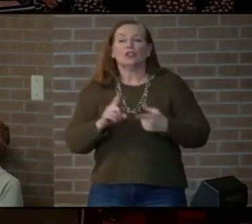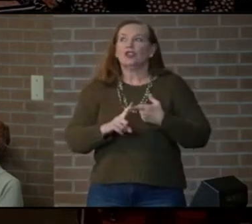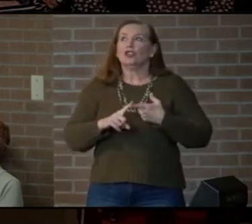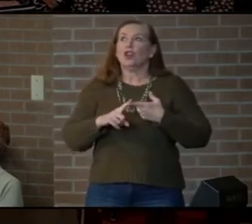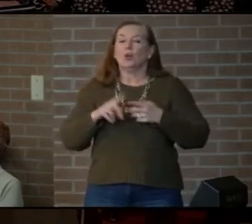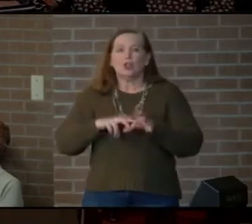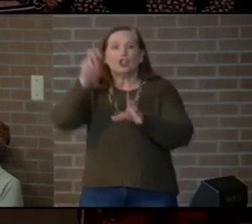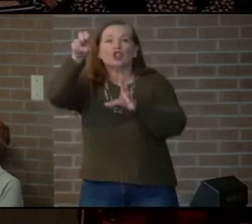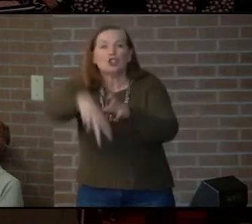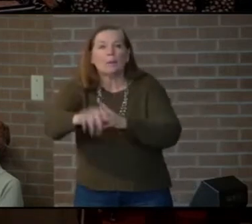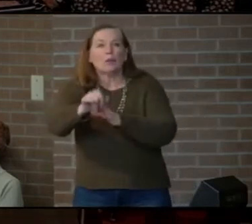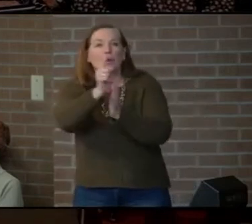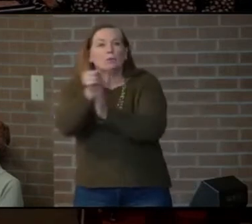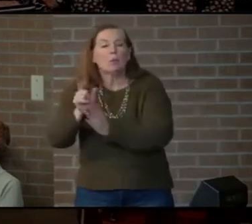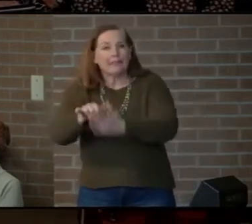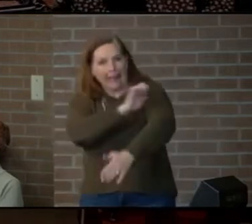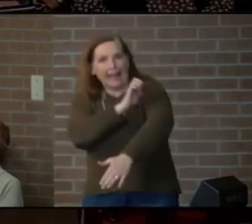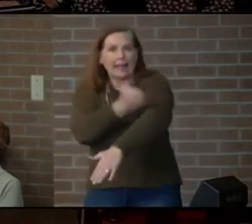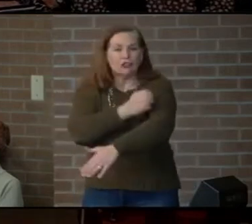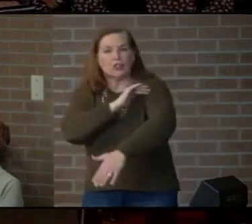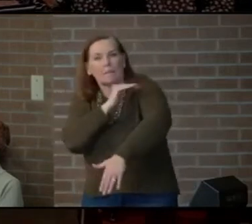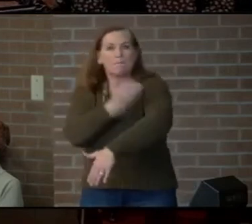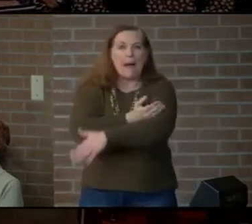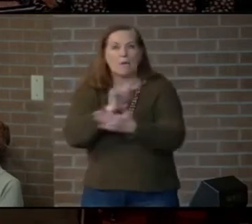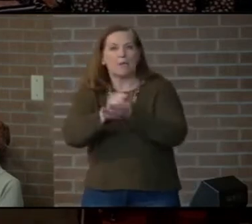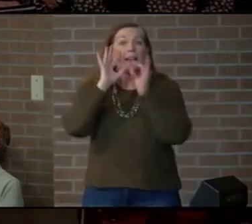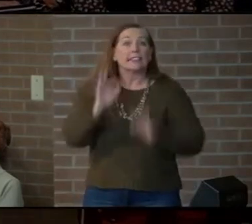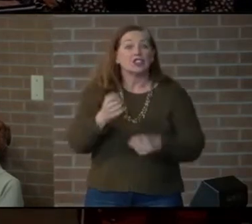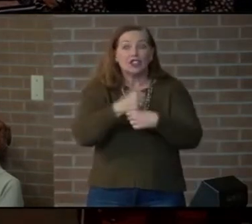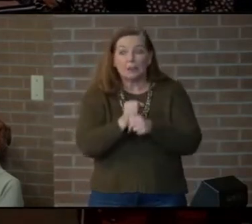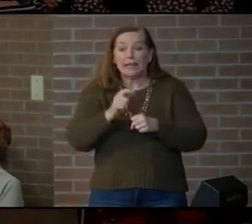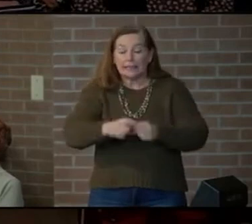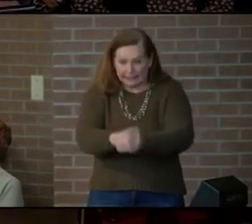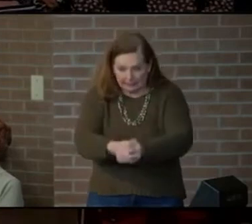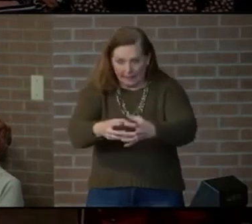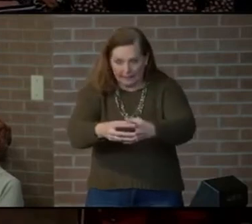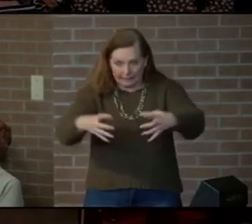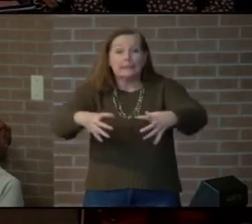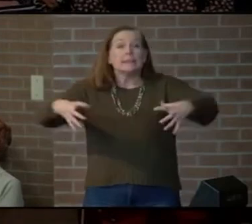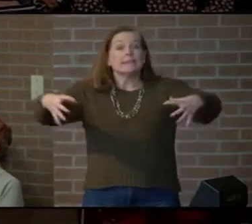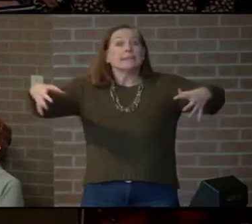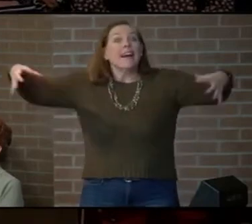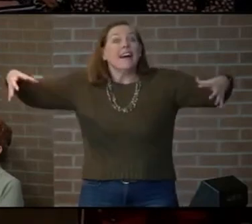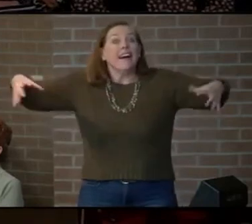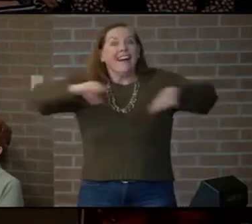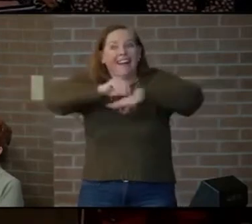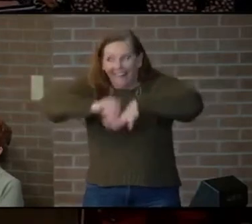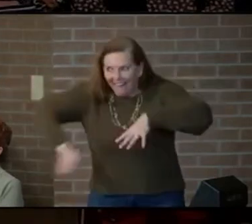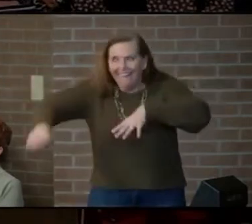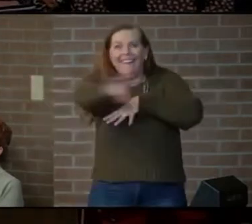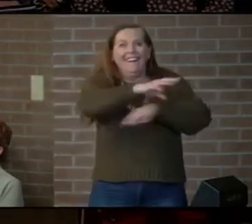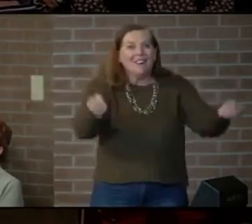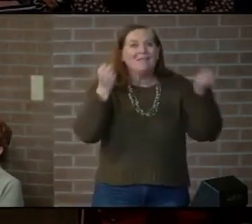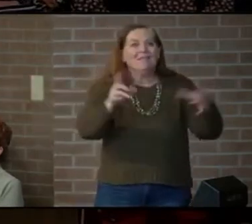to jump into those moments, the energy and the power that that decision creates, it expands and has impact in